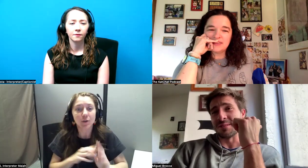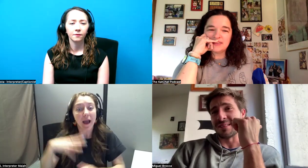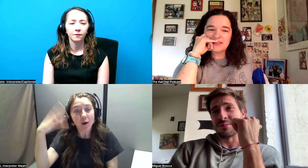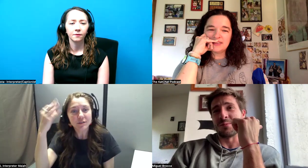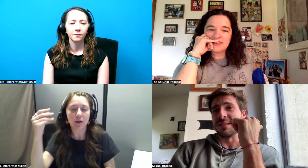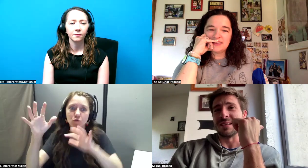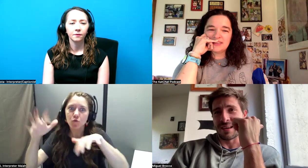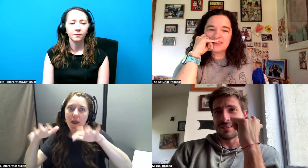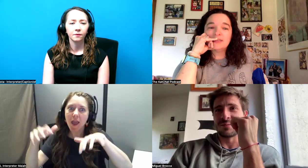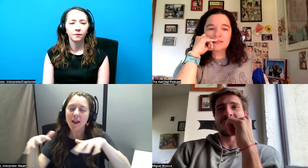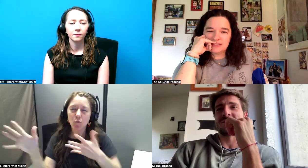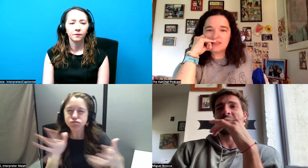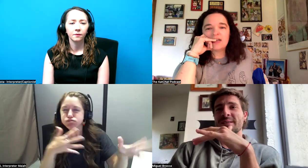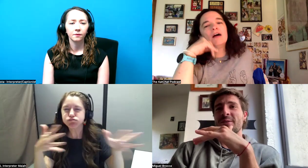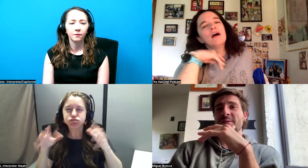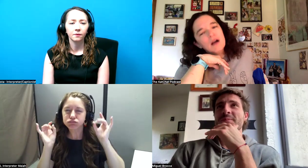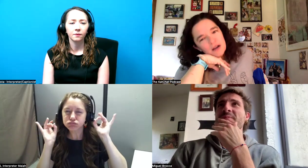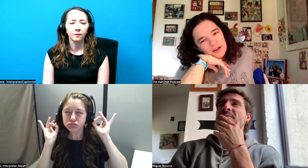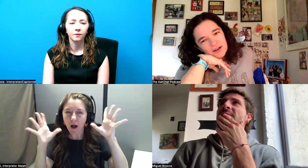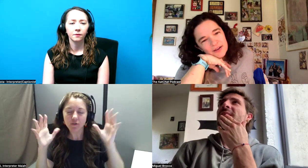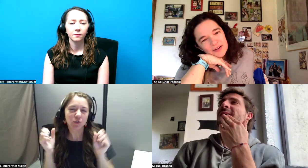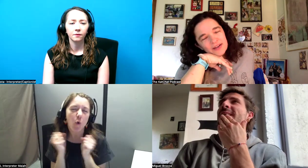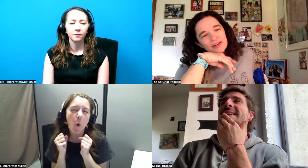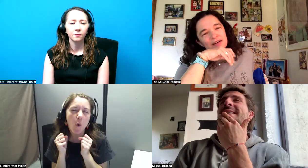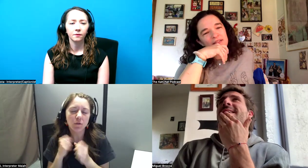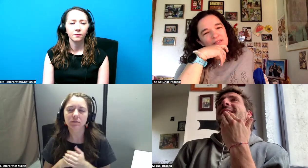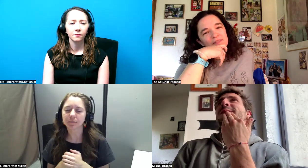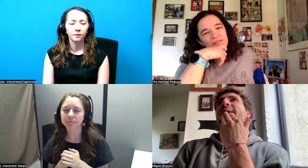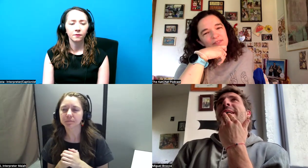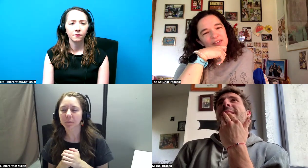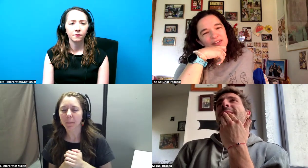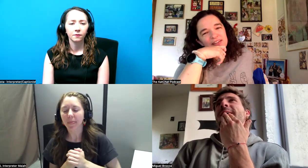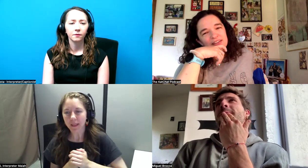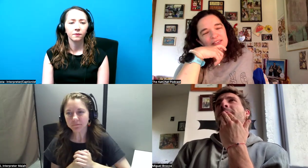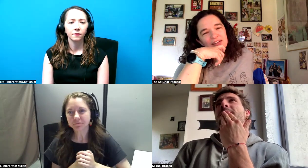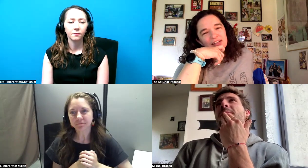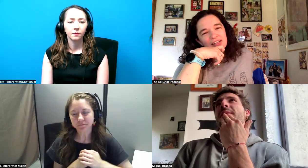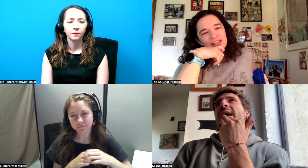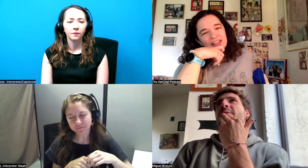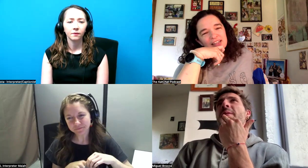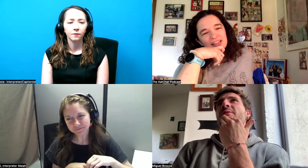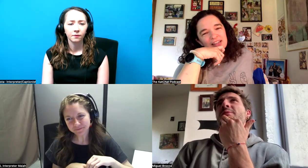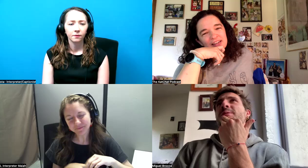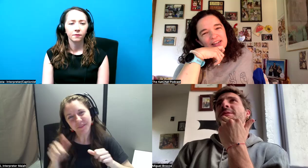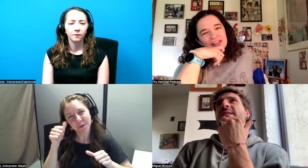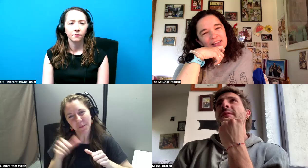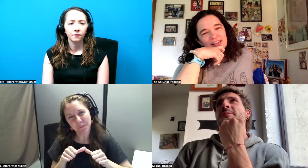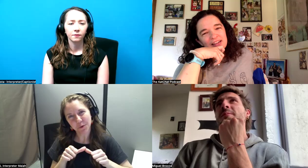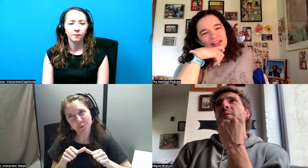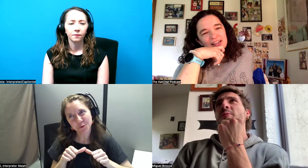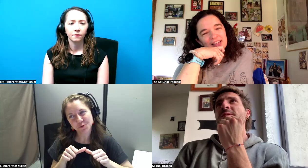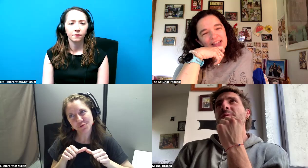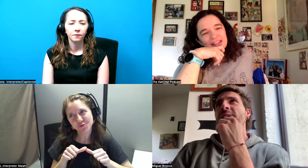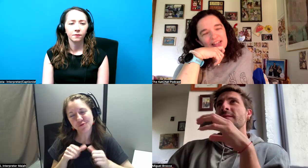and it was a terrible windy day. It was actually quite cold. Uh, and I remember there were